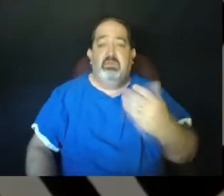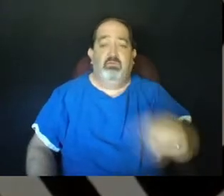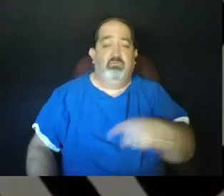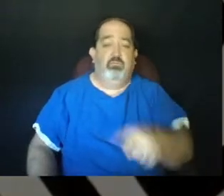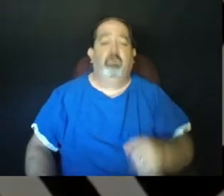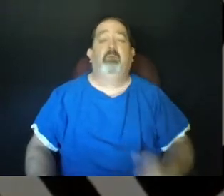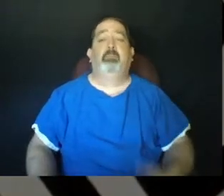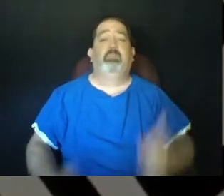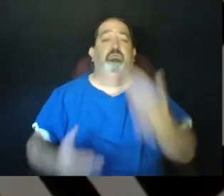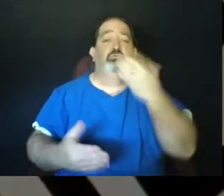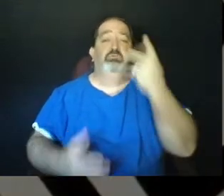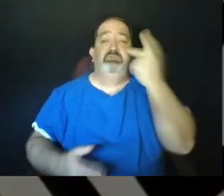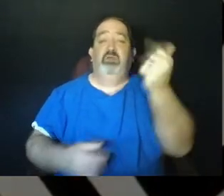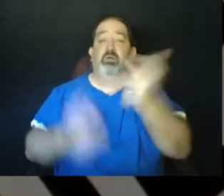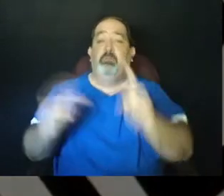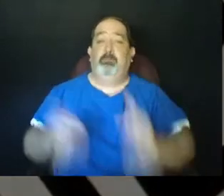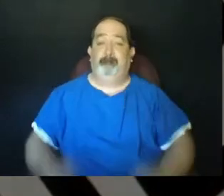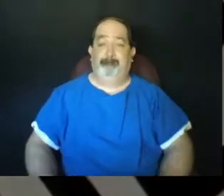to see everybody.